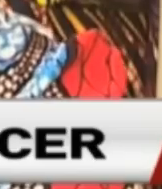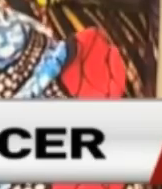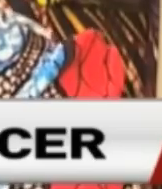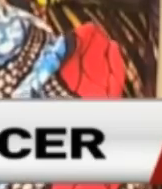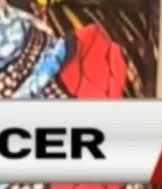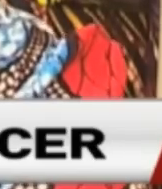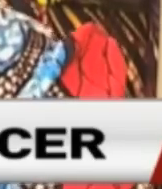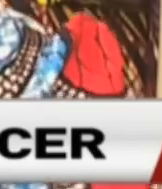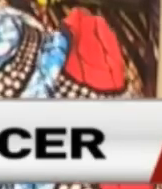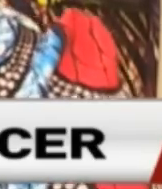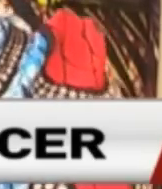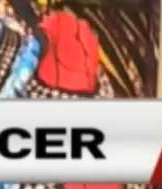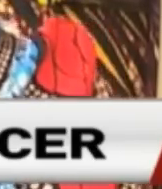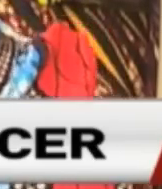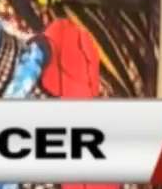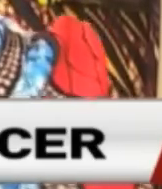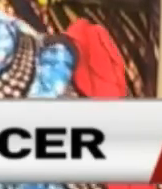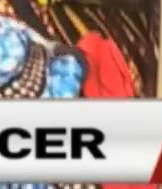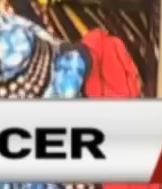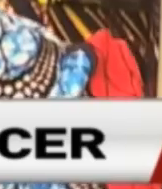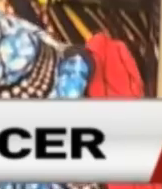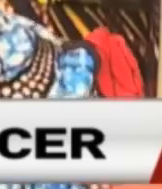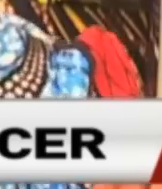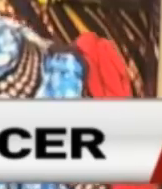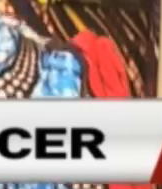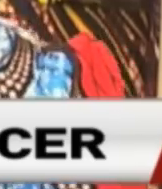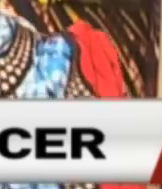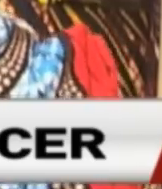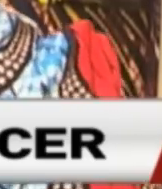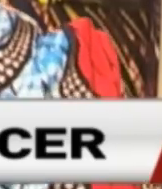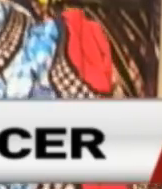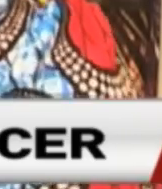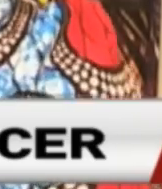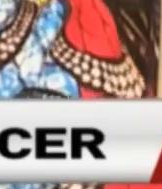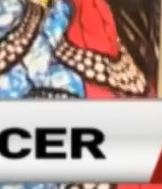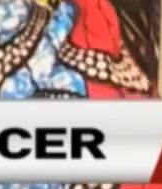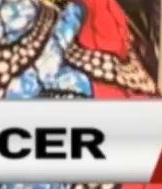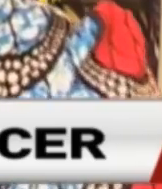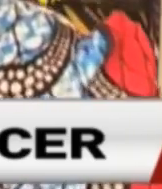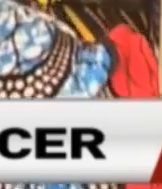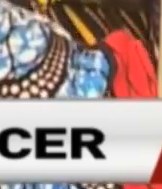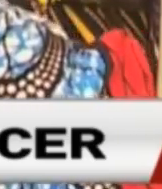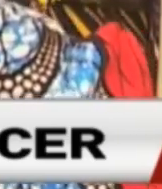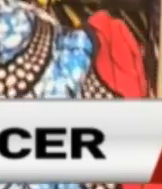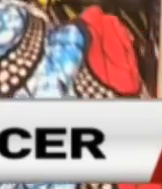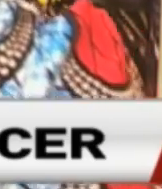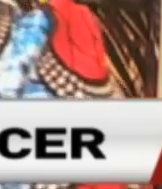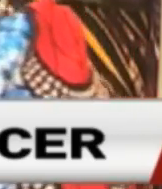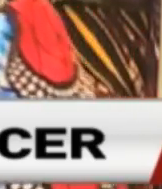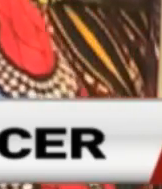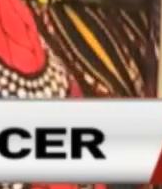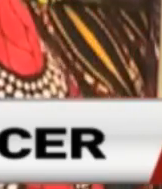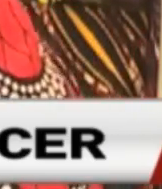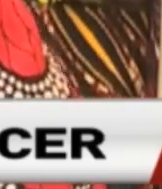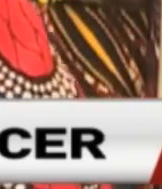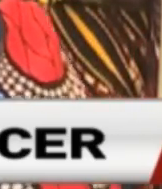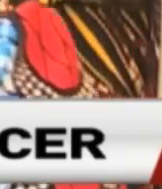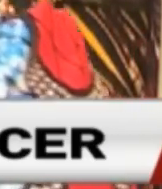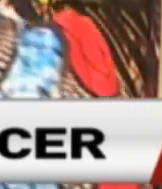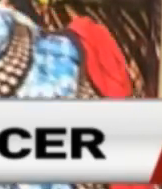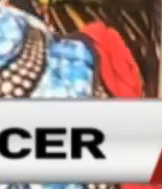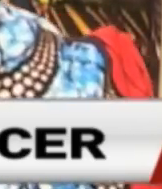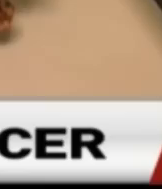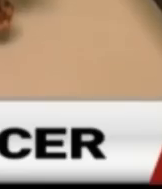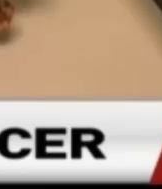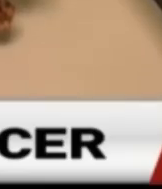it's heavy. In its literature, like, no presence means, as in, they have tried, they can redo it again, and